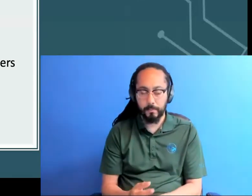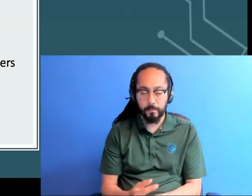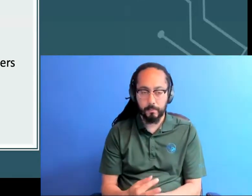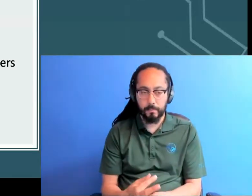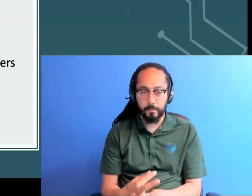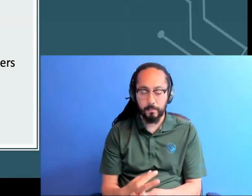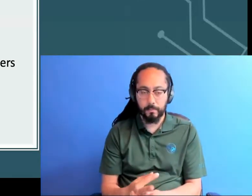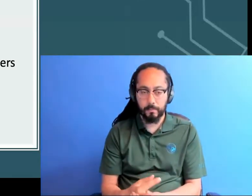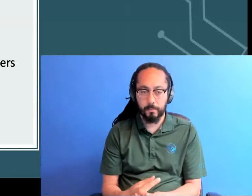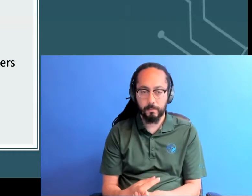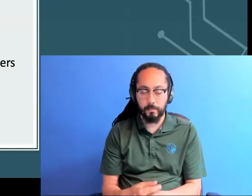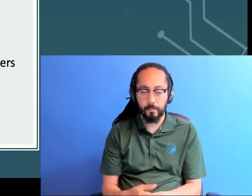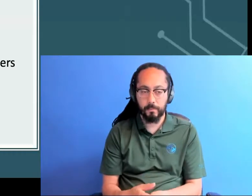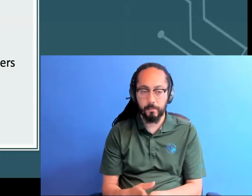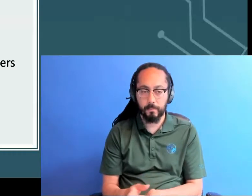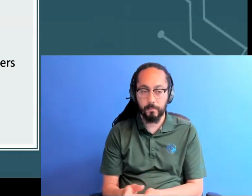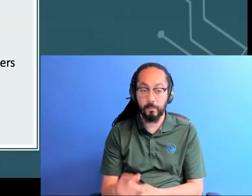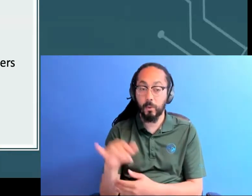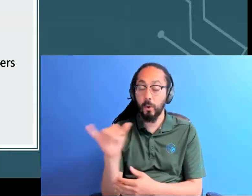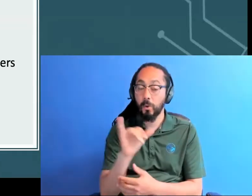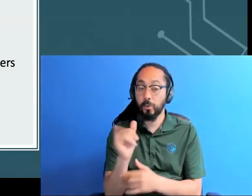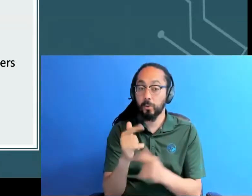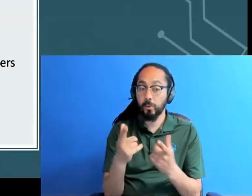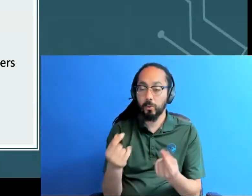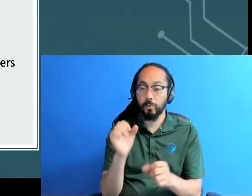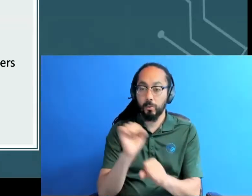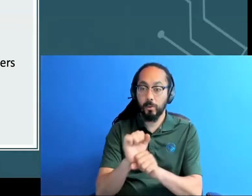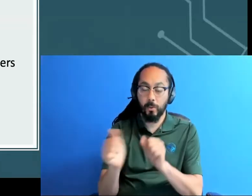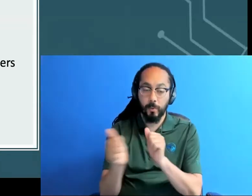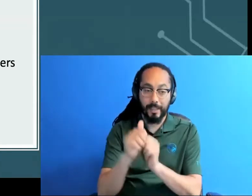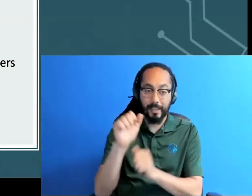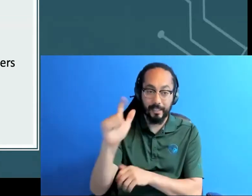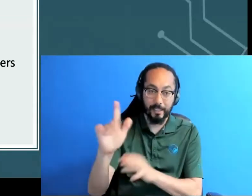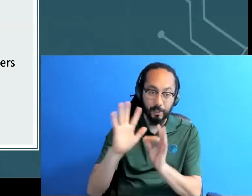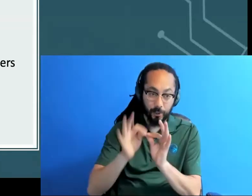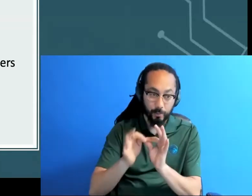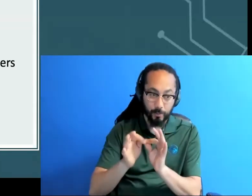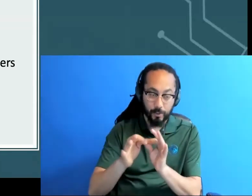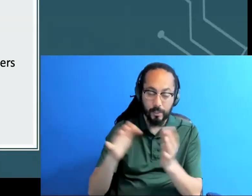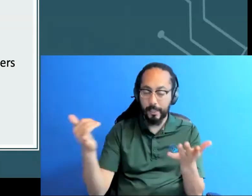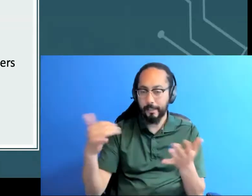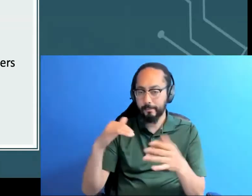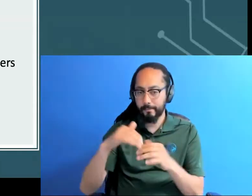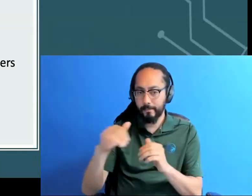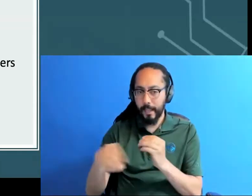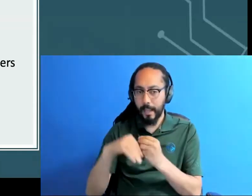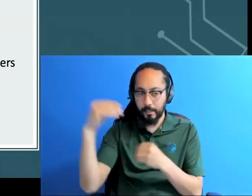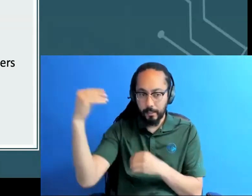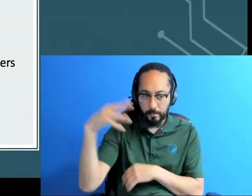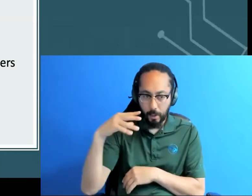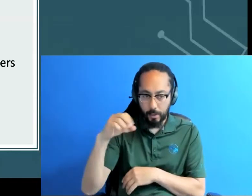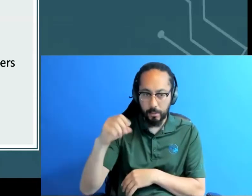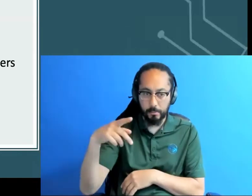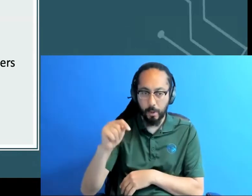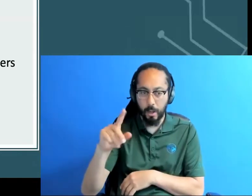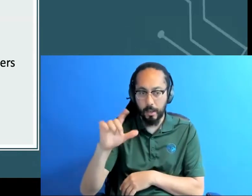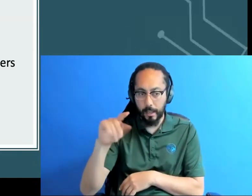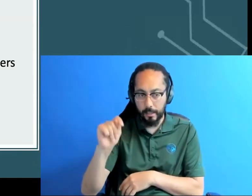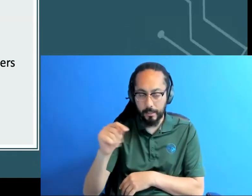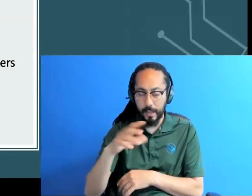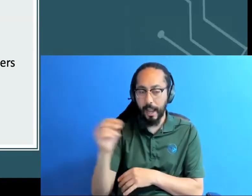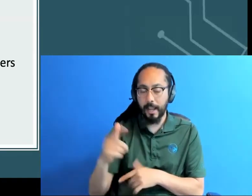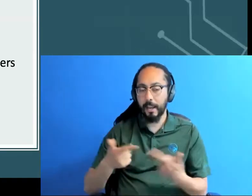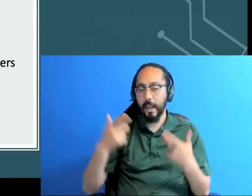protocols to use when working with ASL interpreters, such as spotlighting and live captioning.